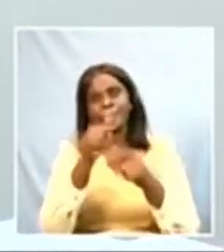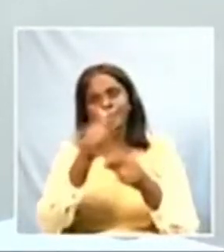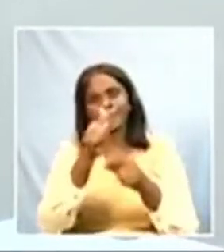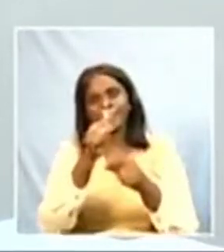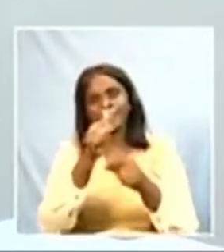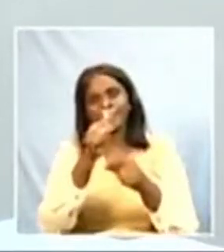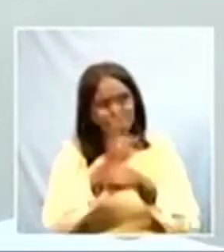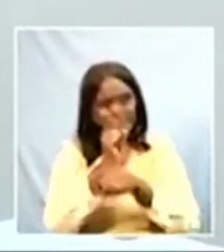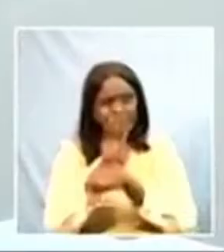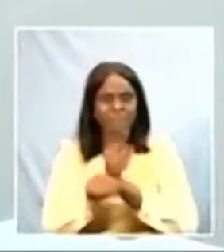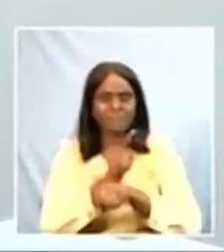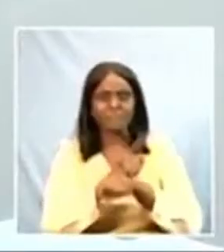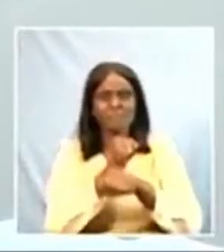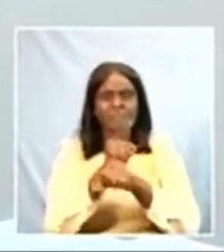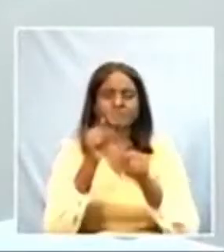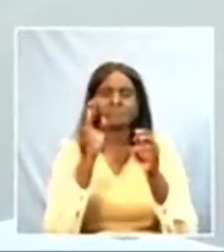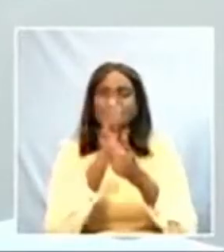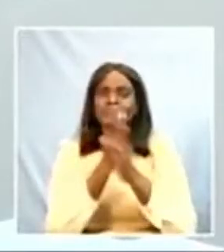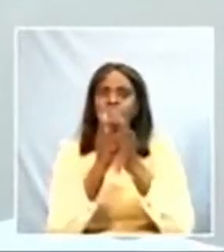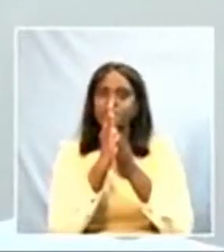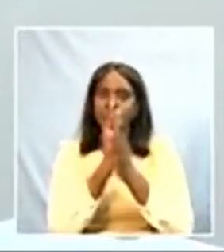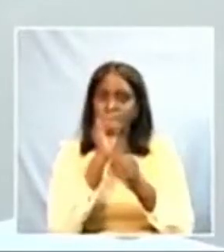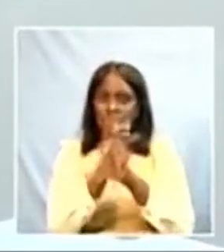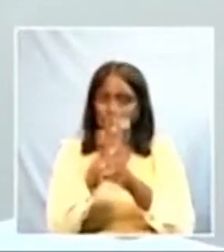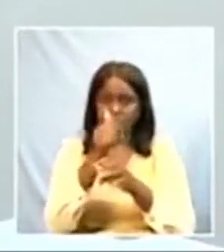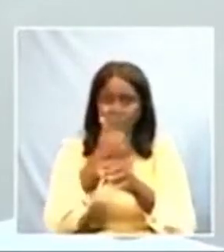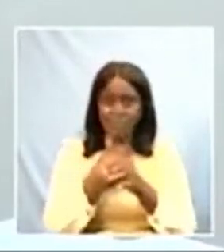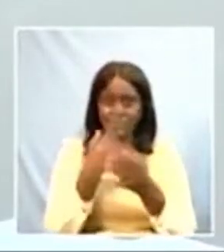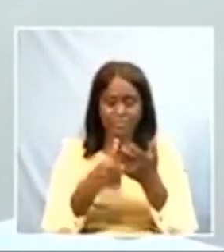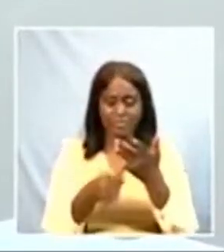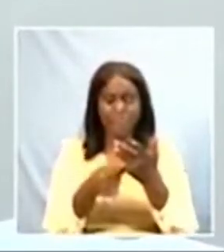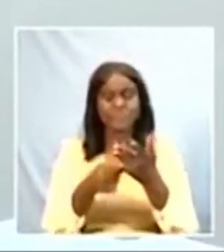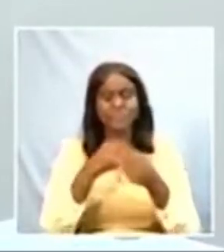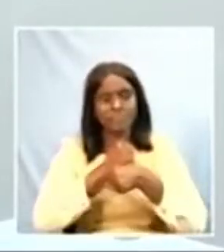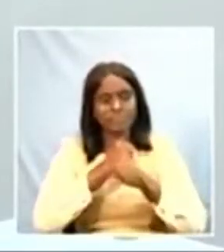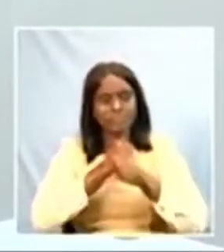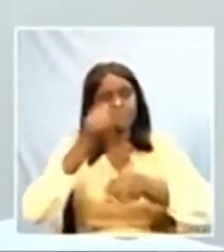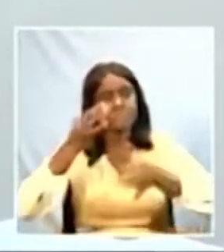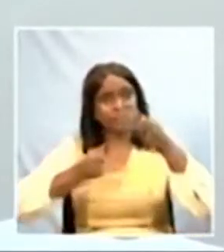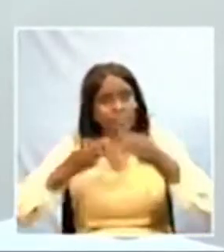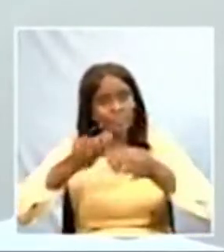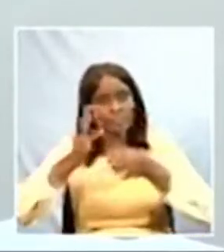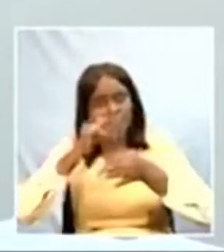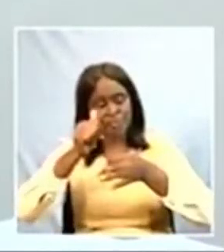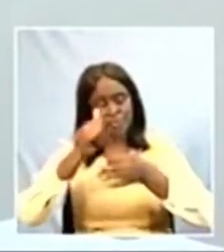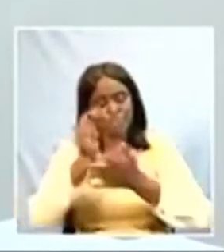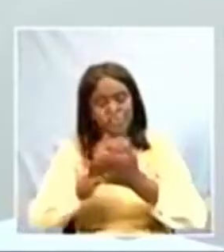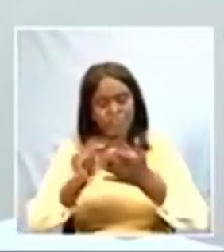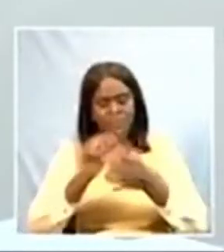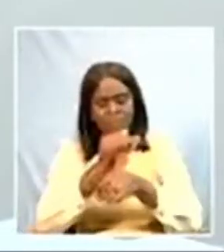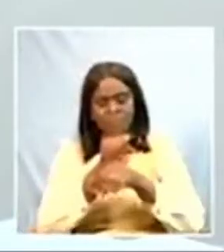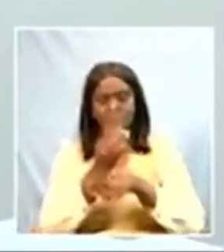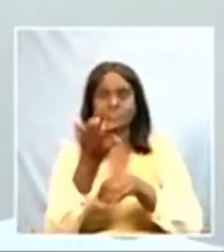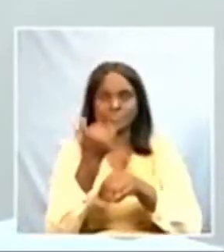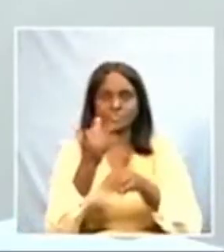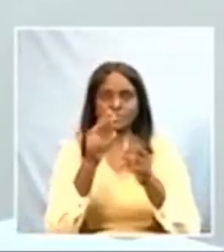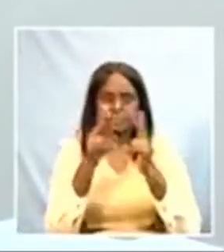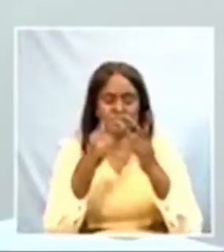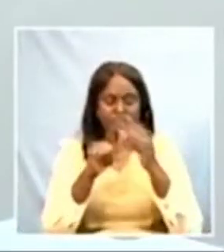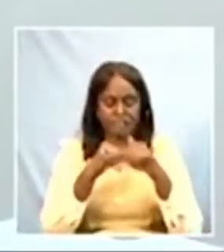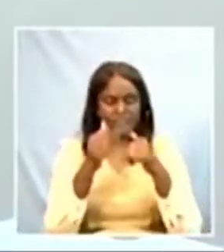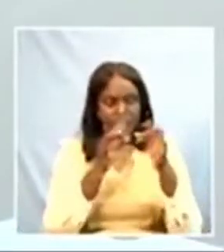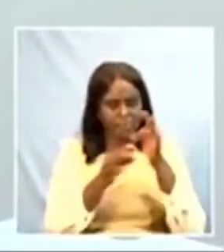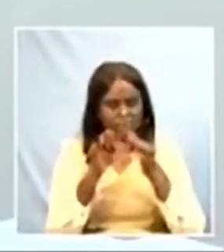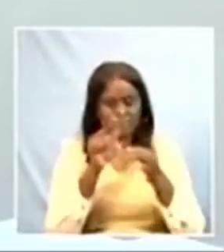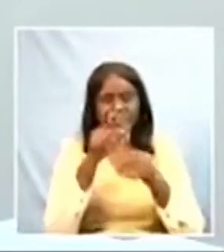are threatening the contractor. Already you have made the judgment. You are inviting him come so that we do the